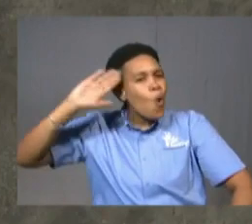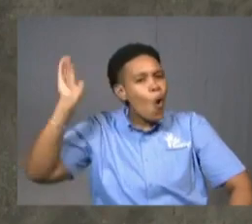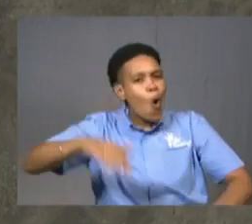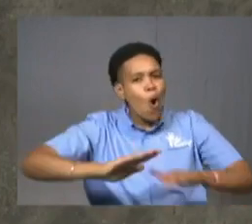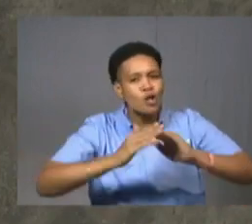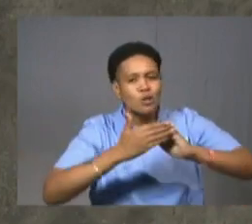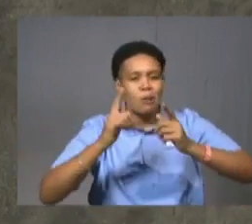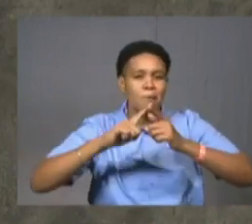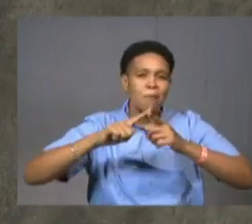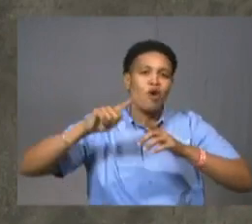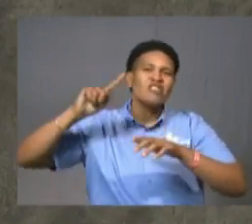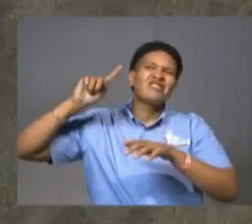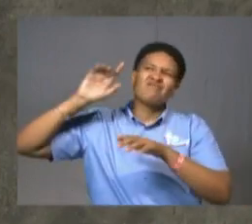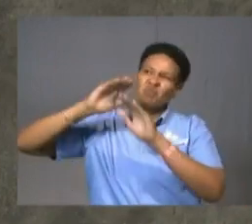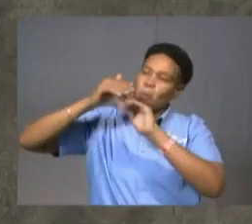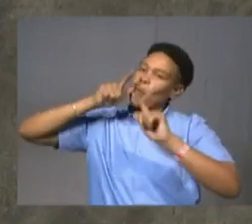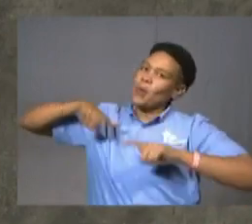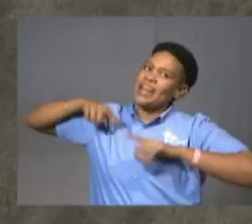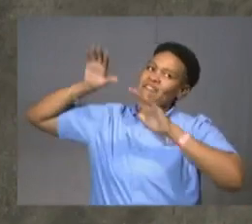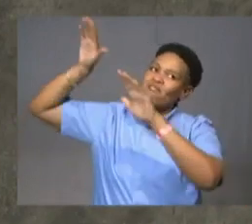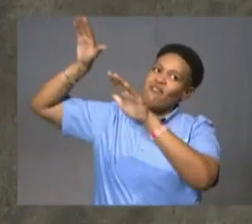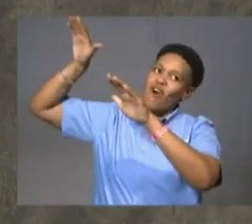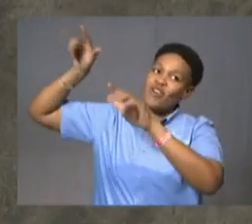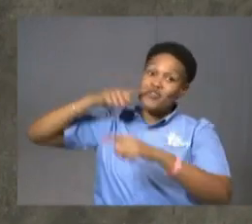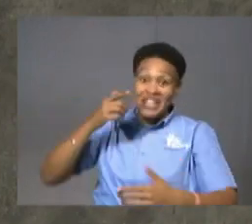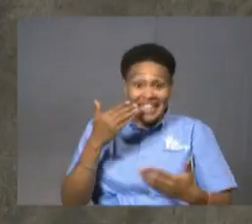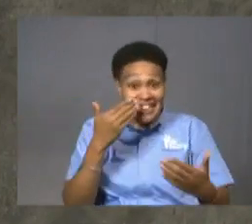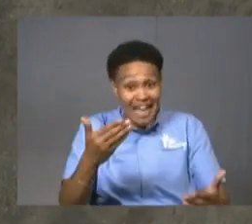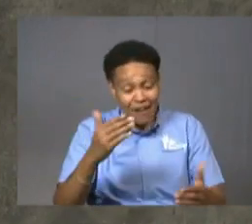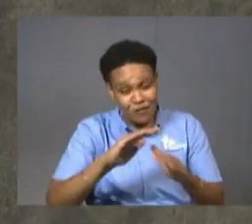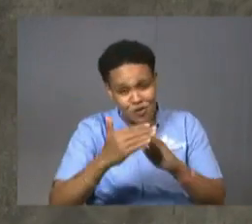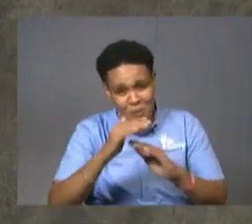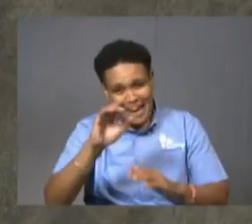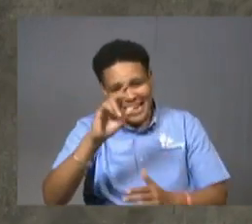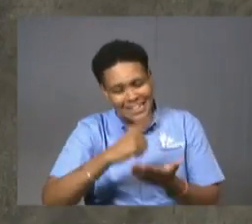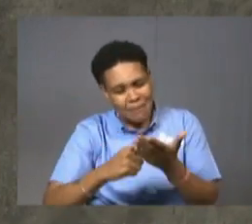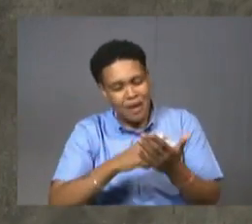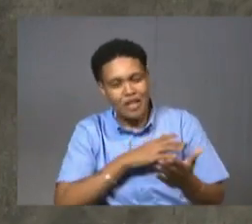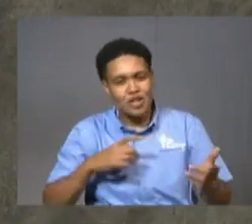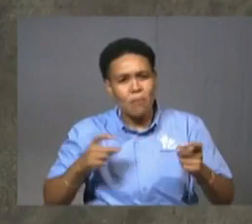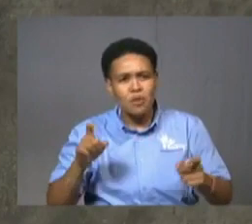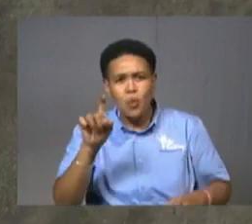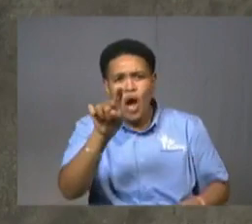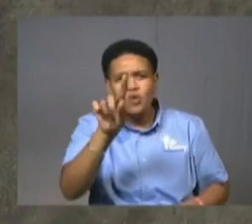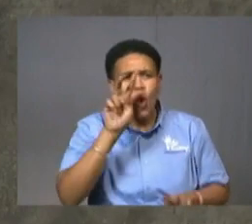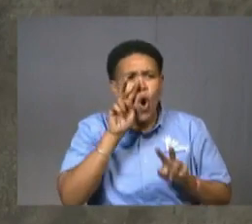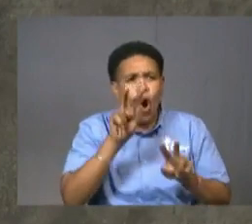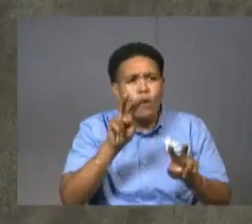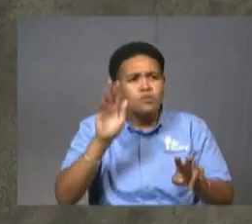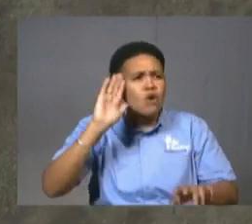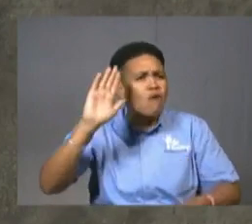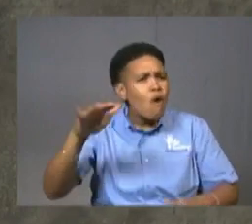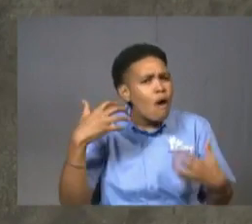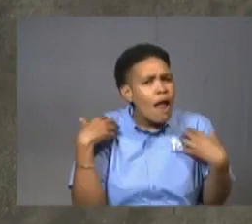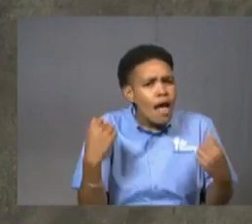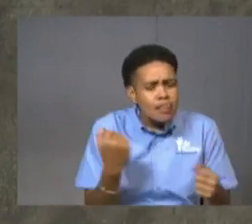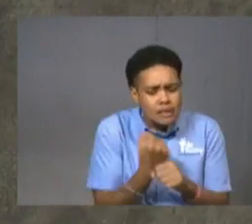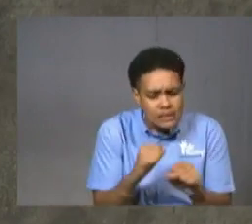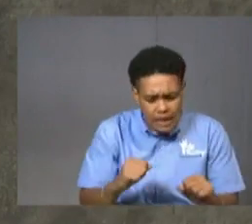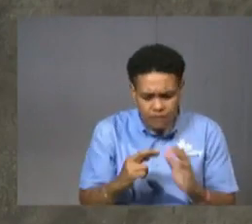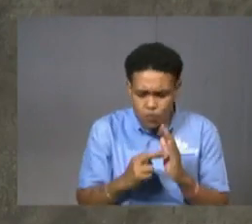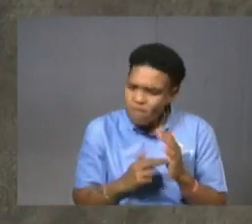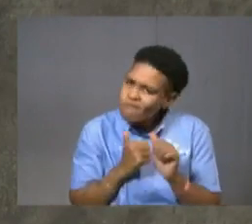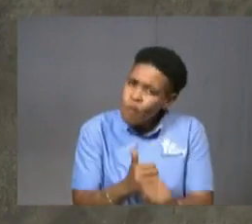Jamaica and the diaspora. On behalf of the Jamaica Debates Commission, we are asking you to observe all the health and safety